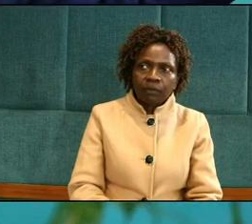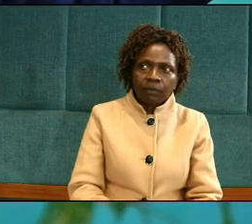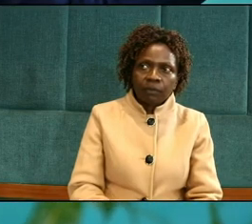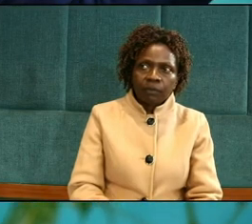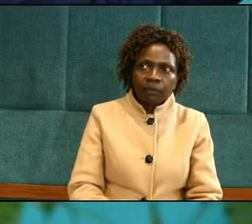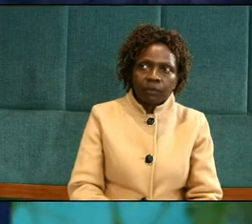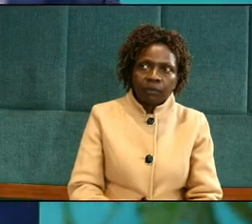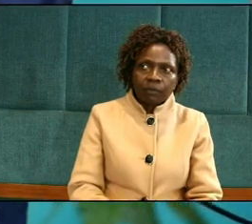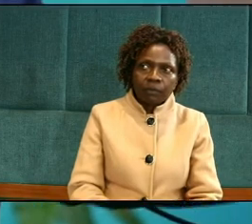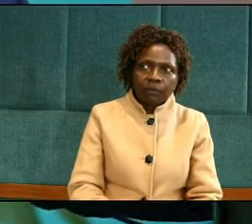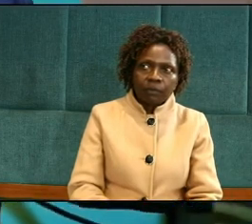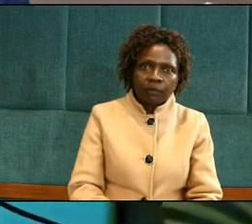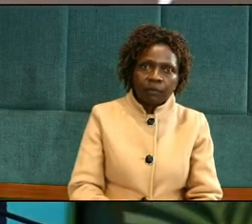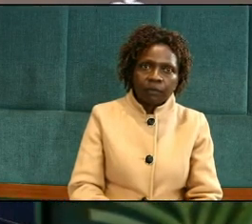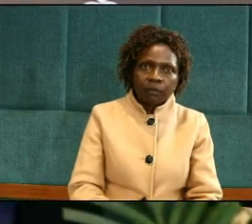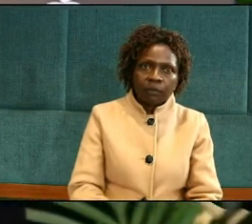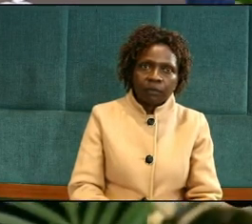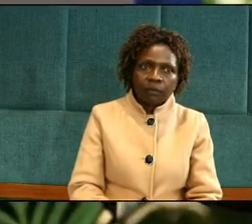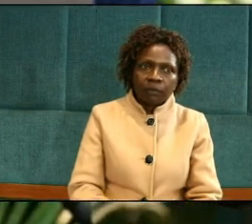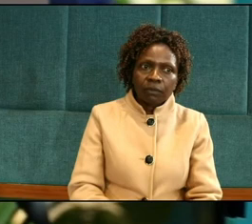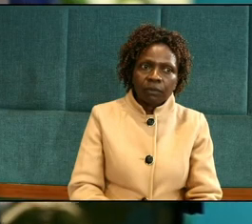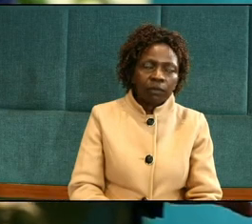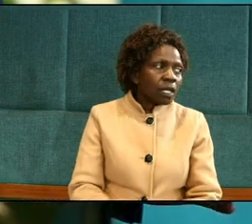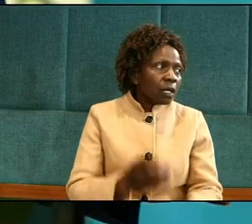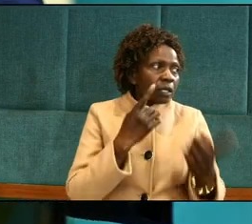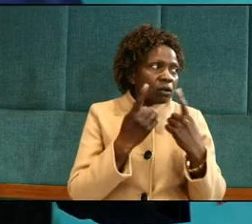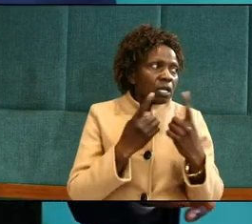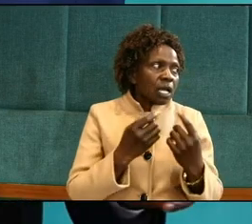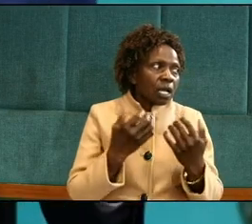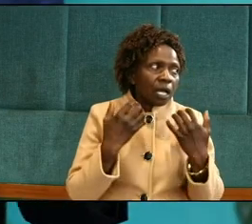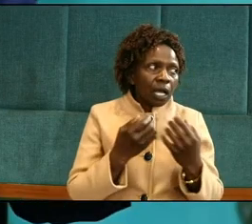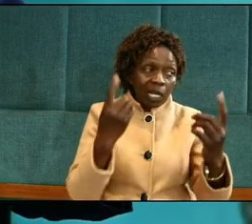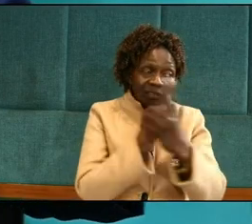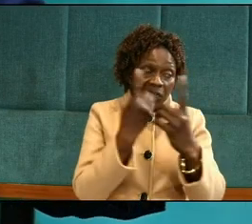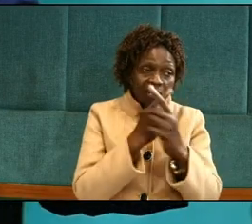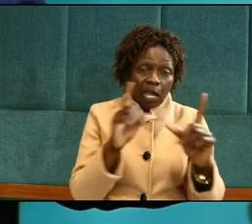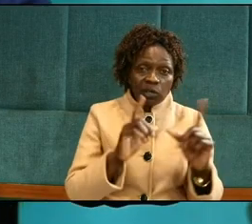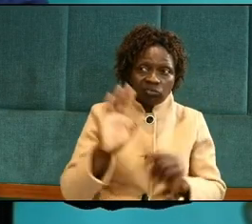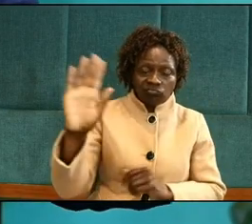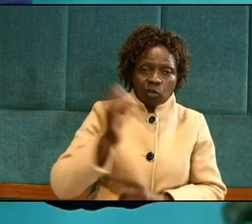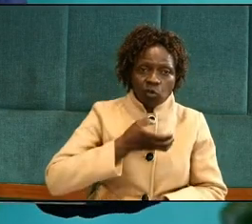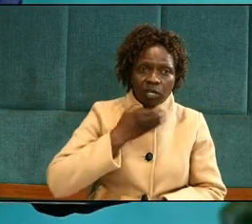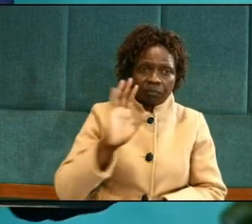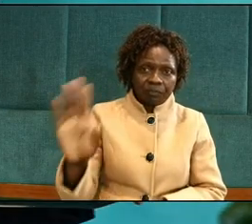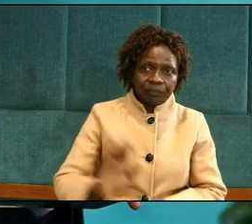koso. And wa kumporongo. So kumporo koso e mushuesu. Mushu